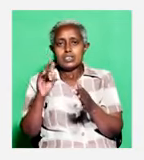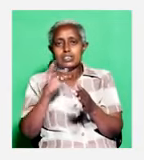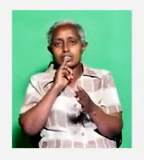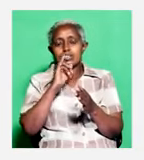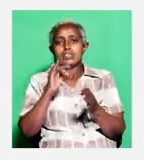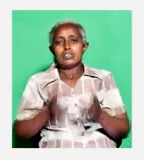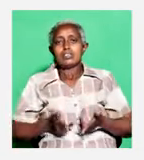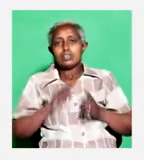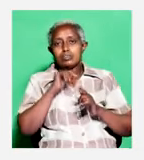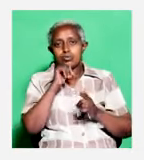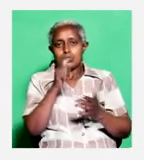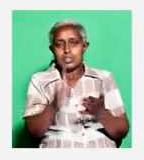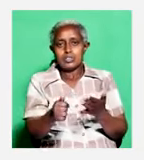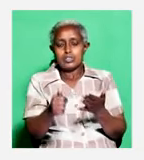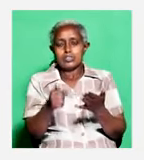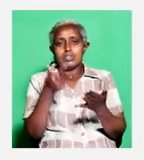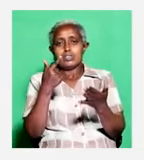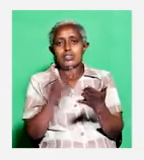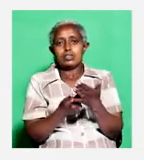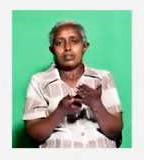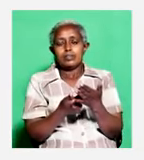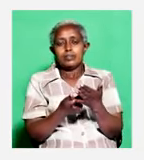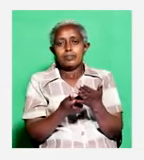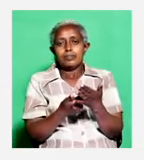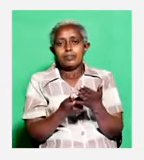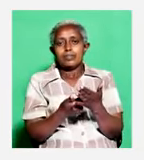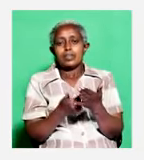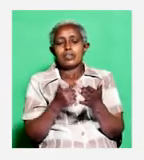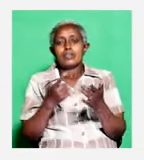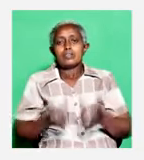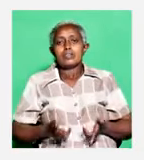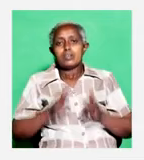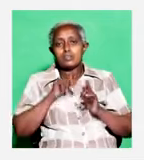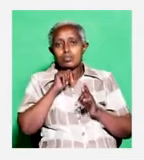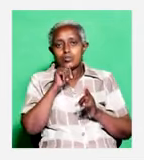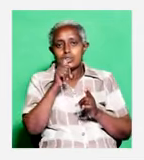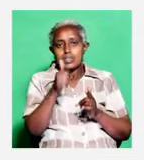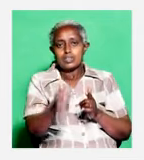does not exist. Does not